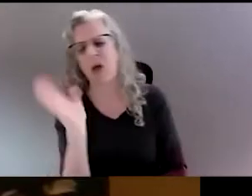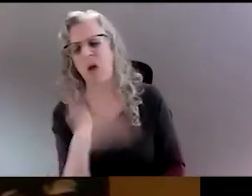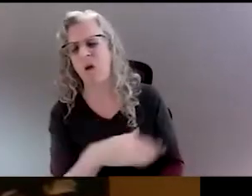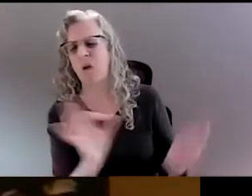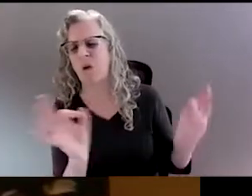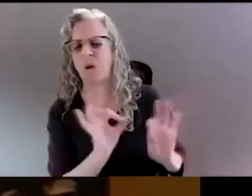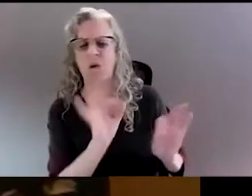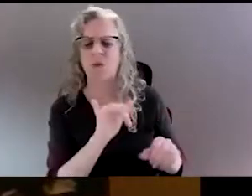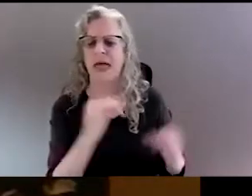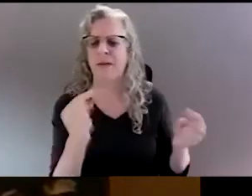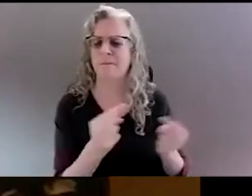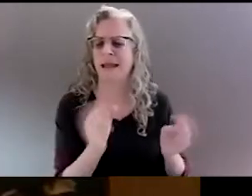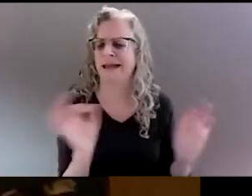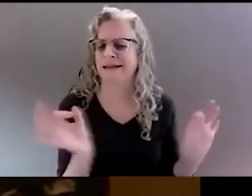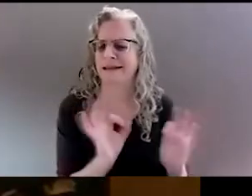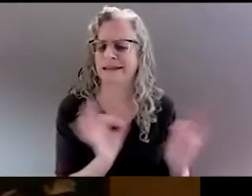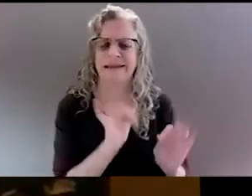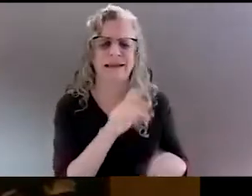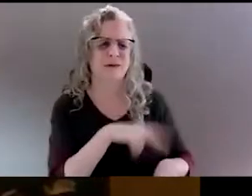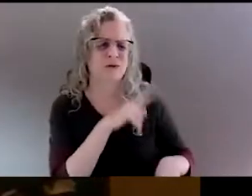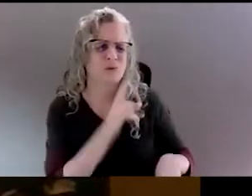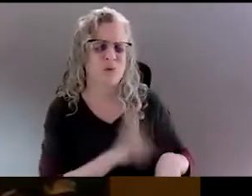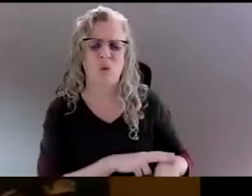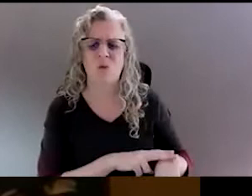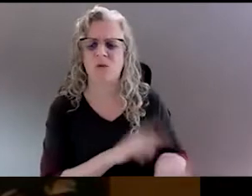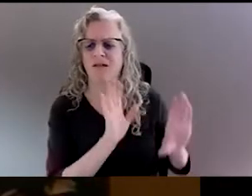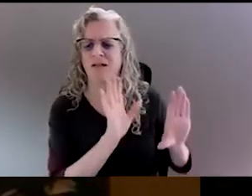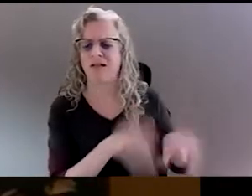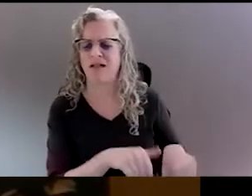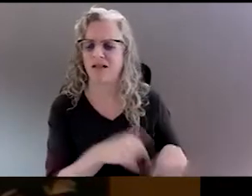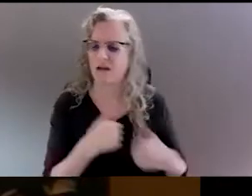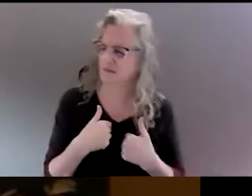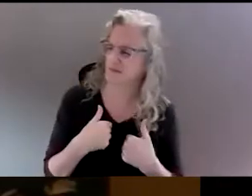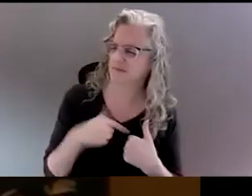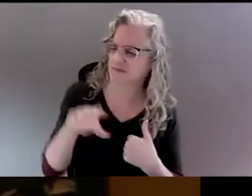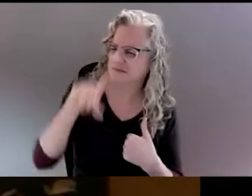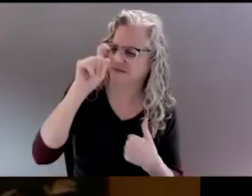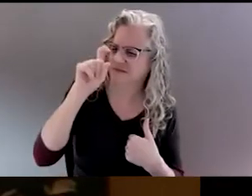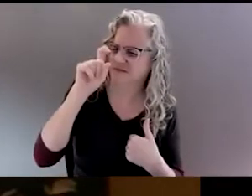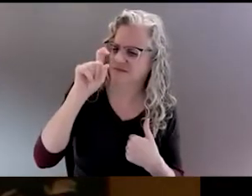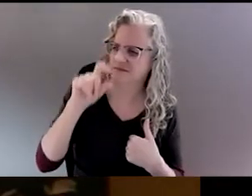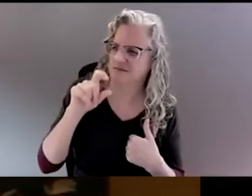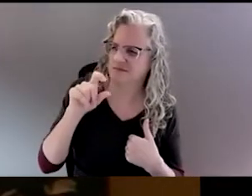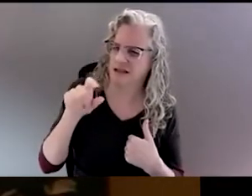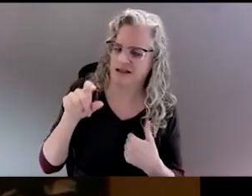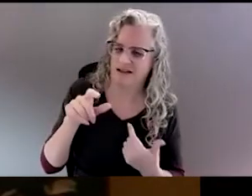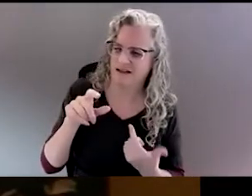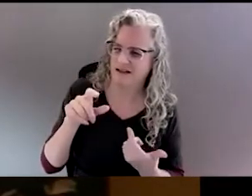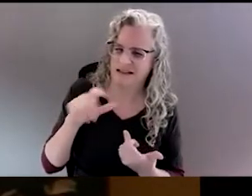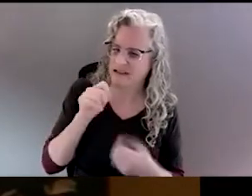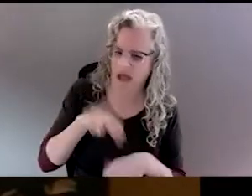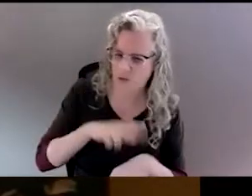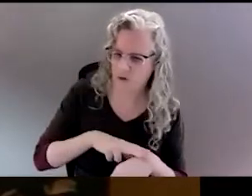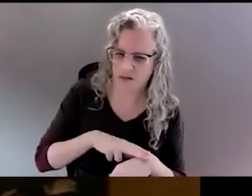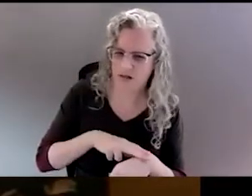which I was like, make it make sense. How can it be normal? And then also, you're telling me that it's not real, right? And understanding